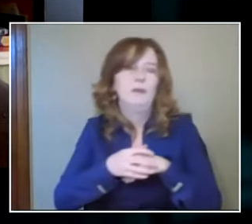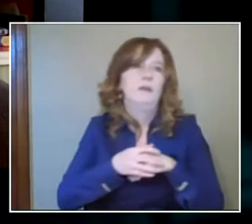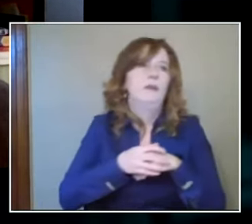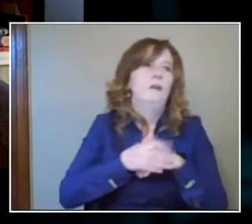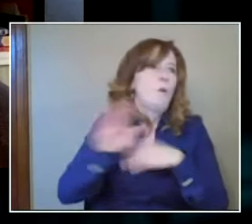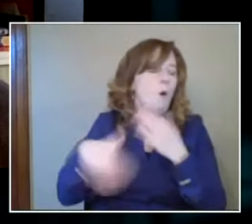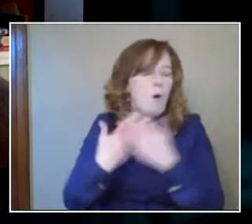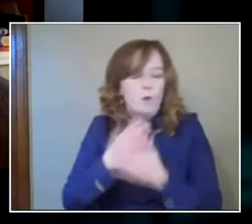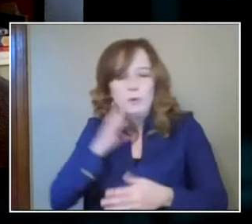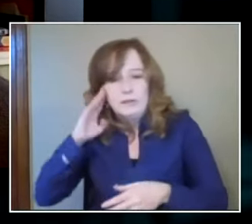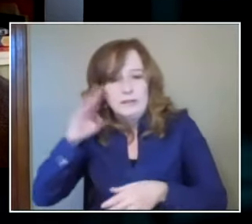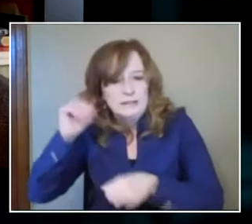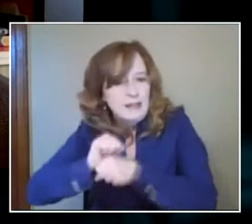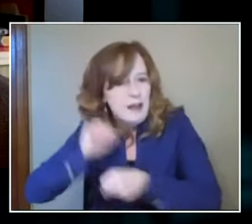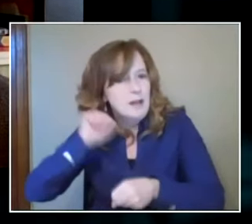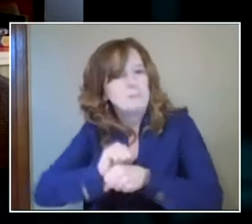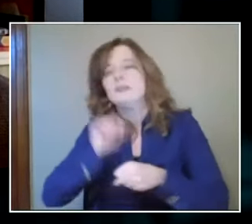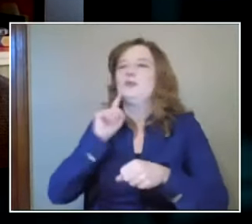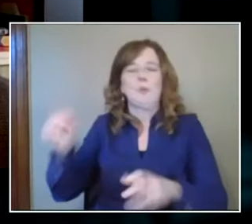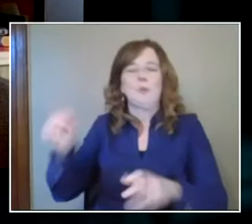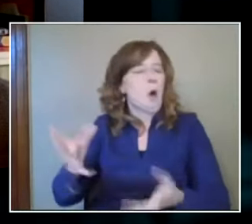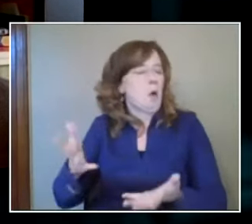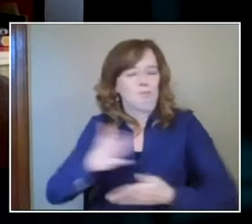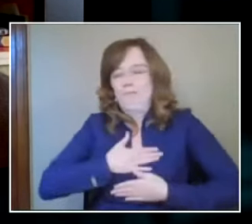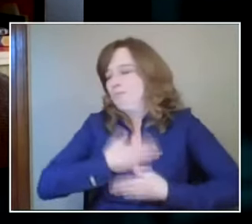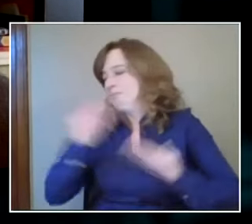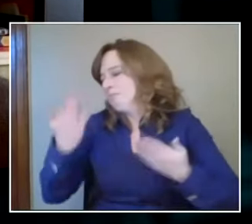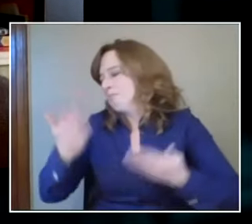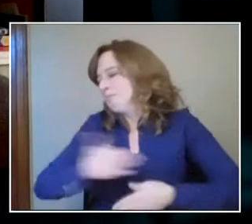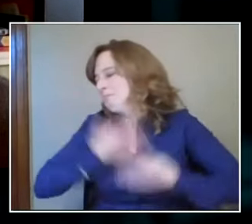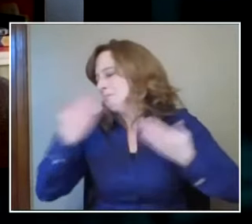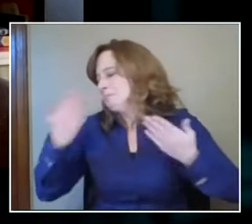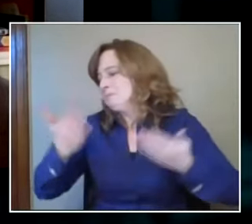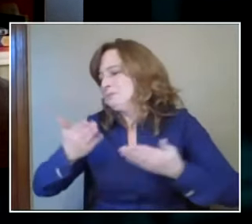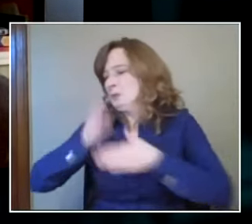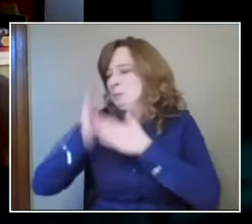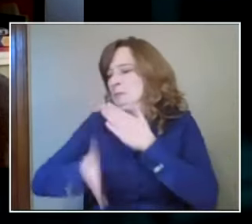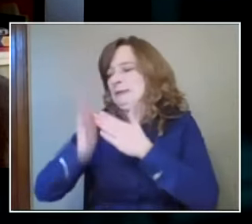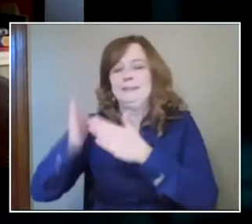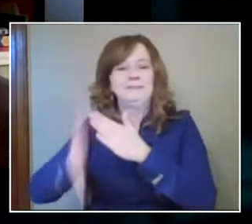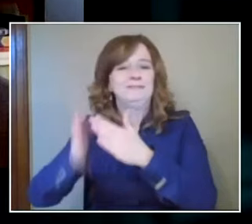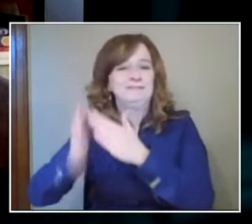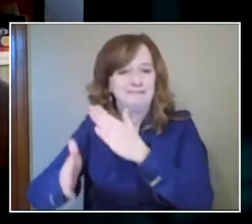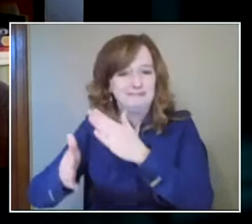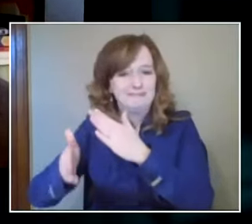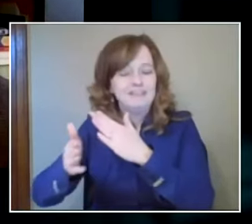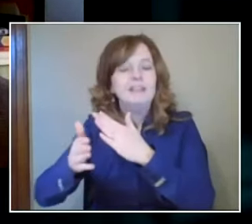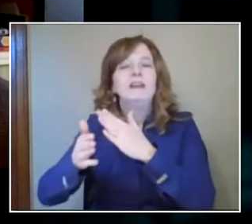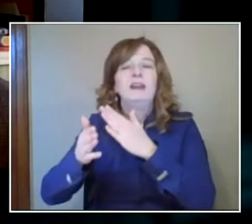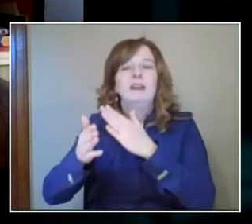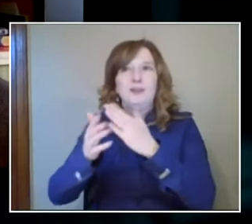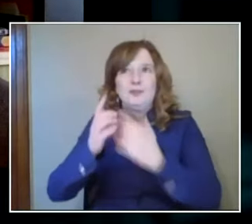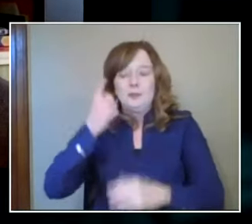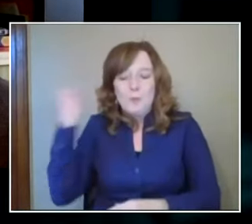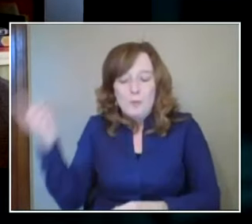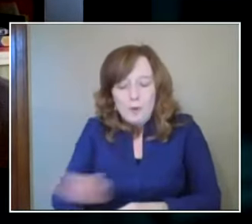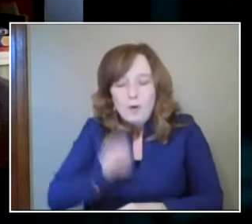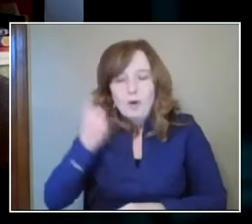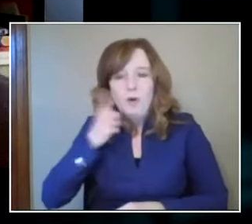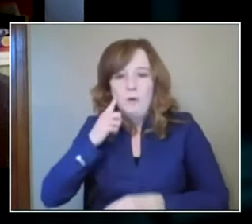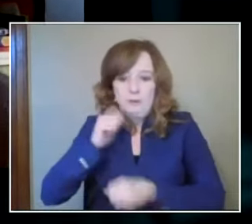assignments with enthusiasm, and you always worked to understand all of these